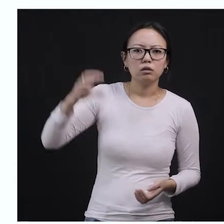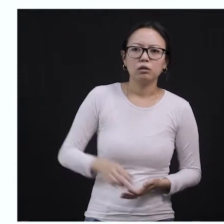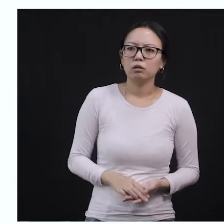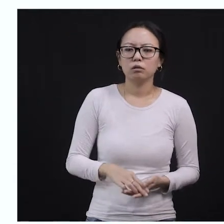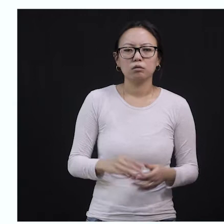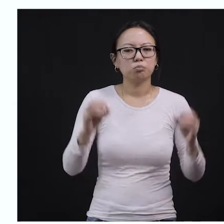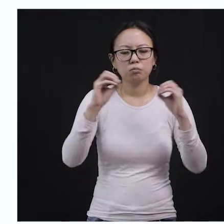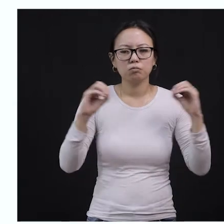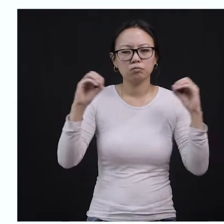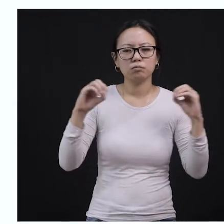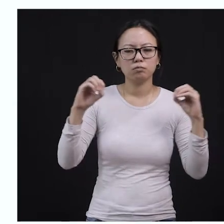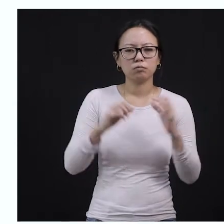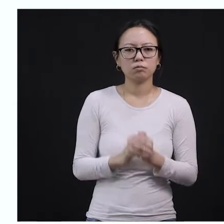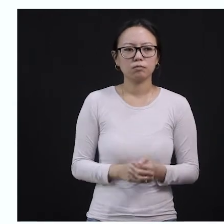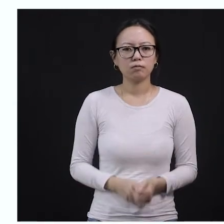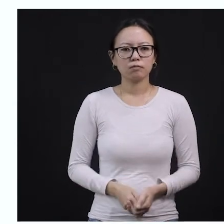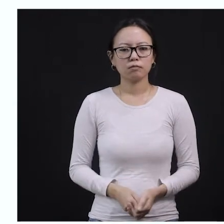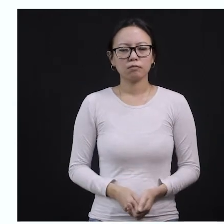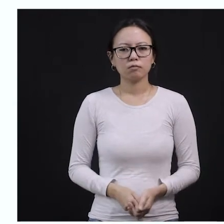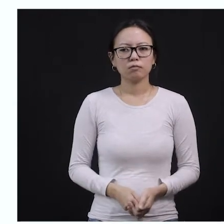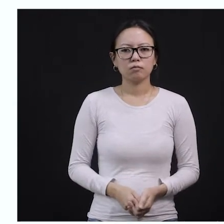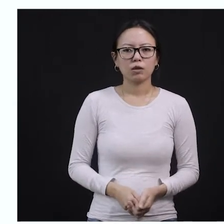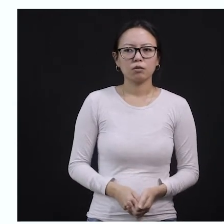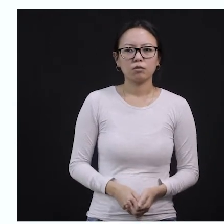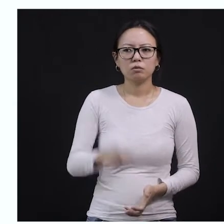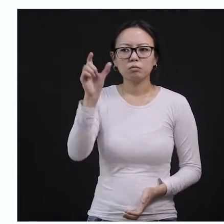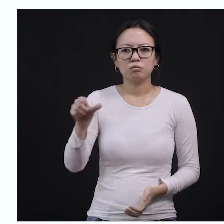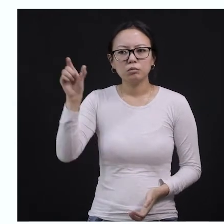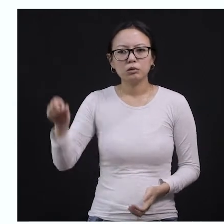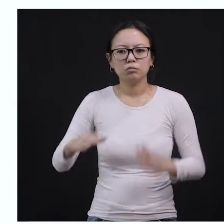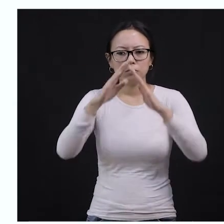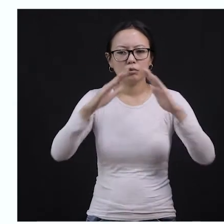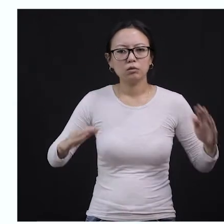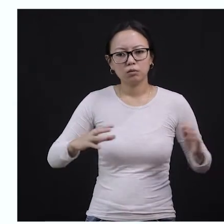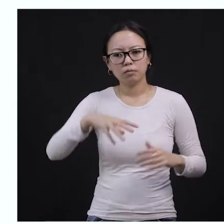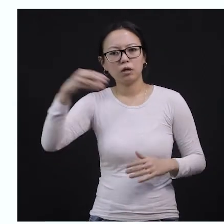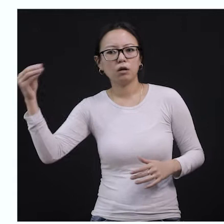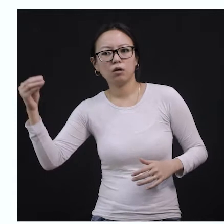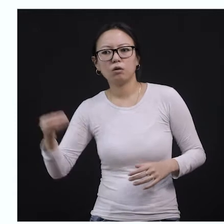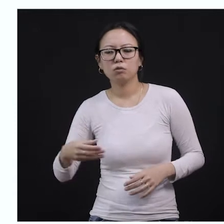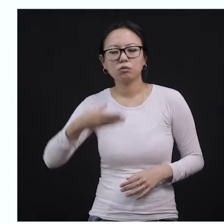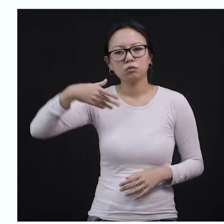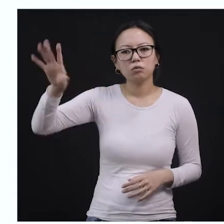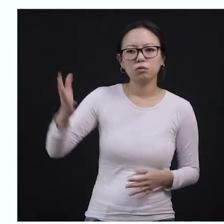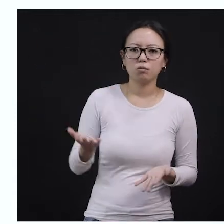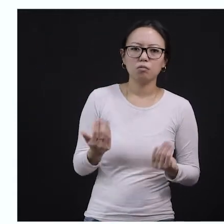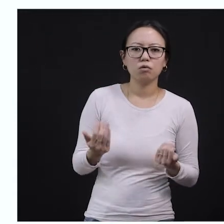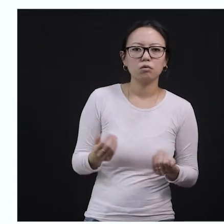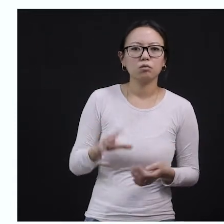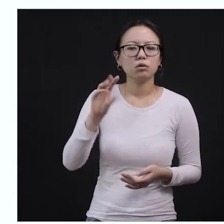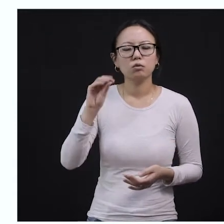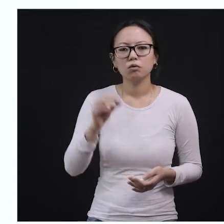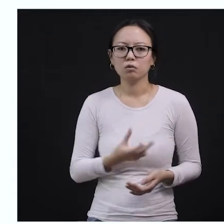off, and many things, you know, people cannot go out from their homes because they are scared, as the